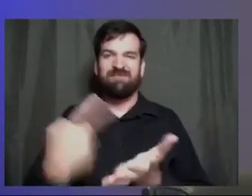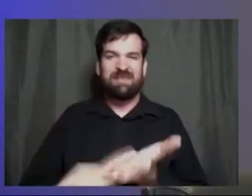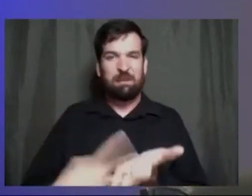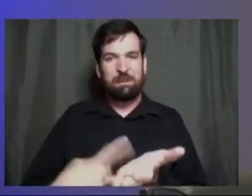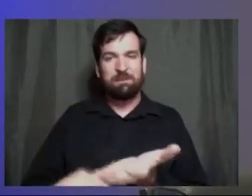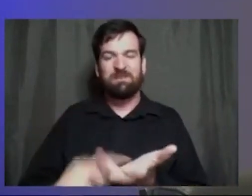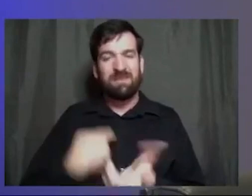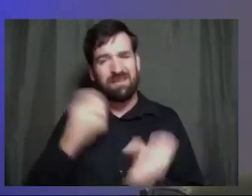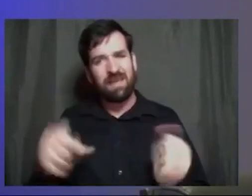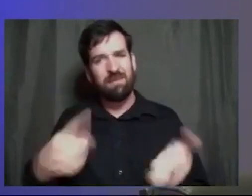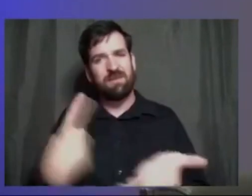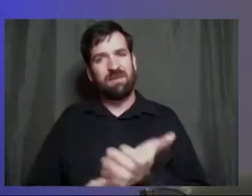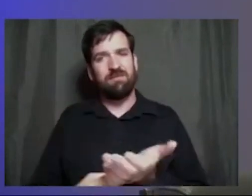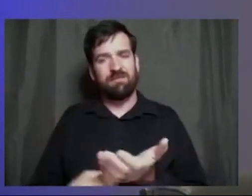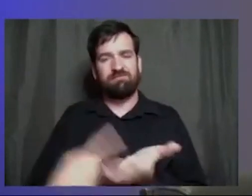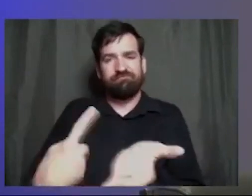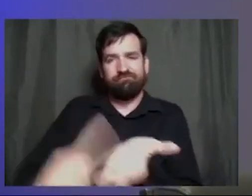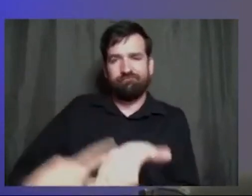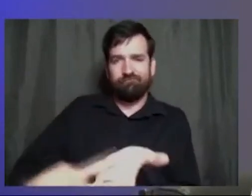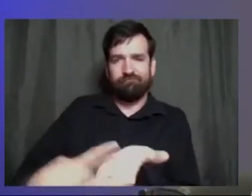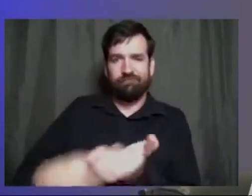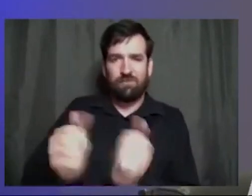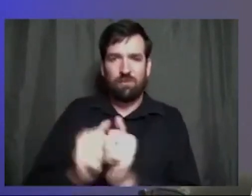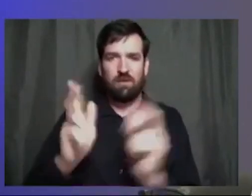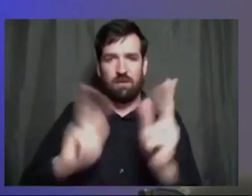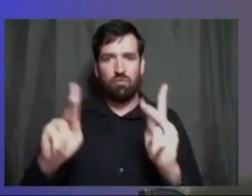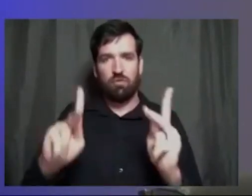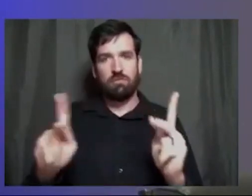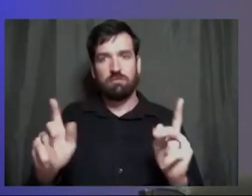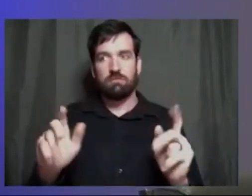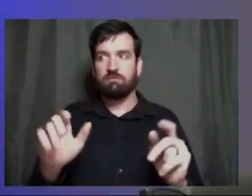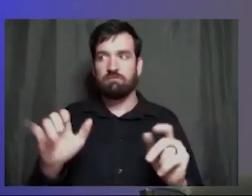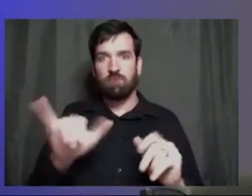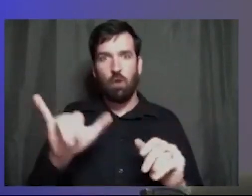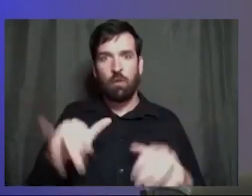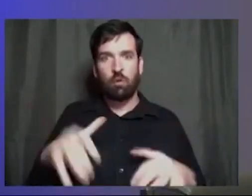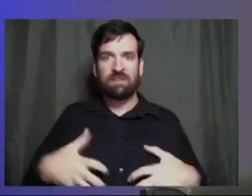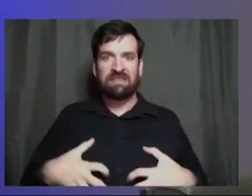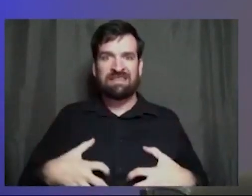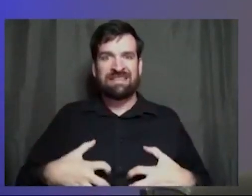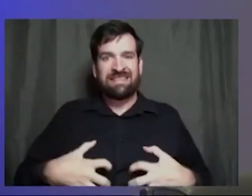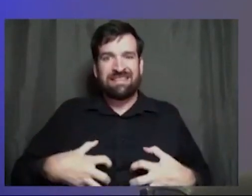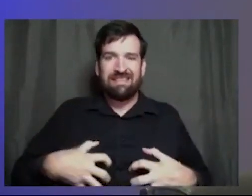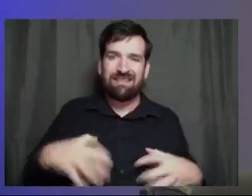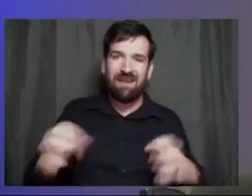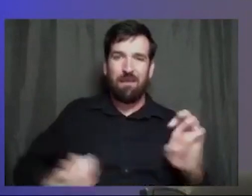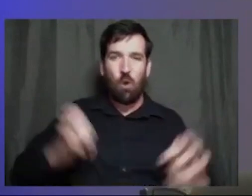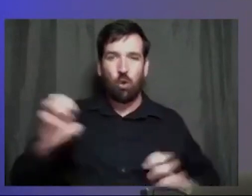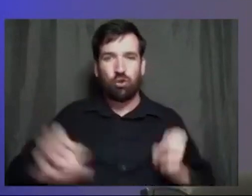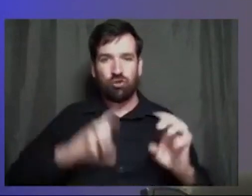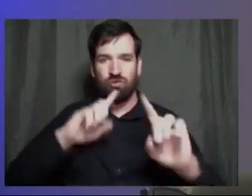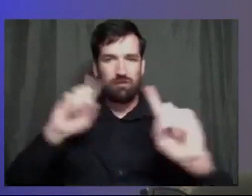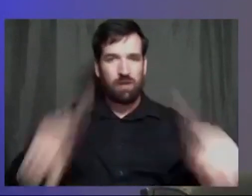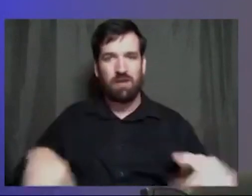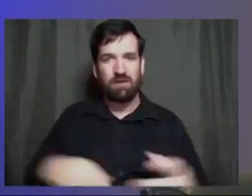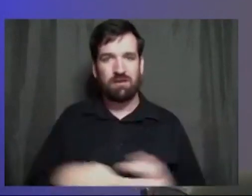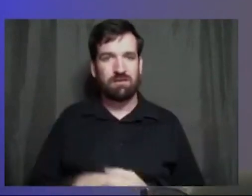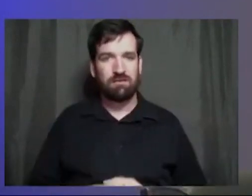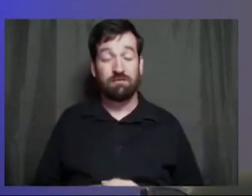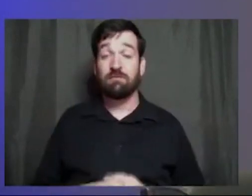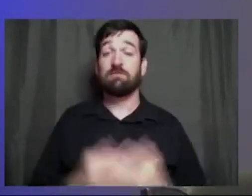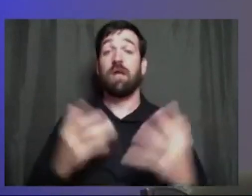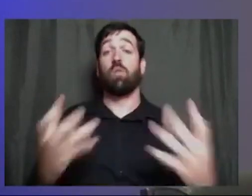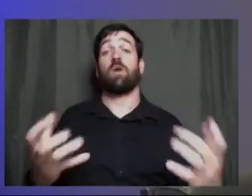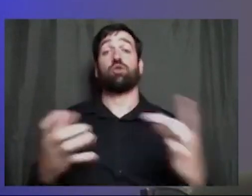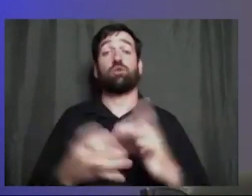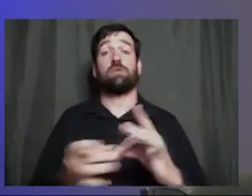because it causes like almost a visceral or an emotional reaction. And so, I would like to say that you can